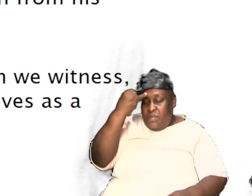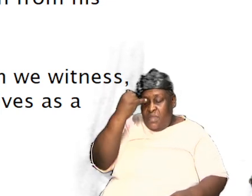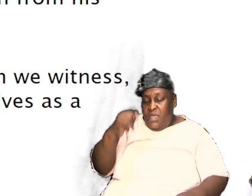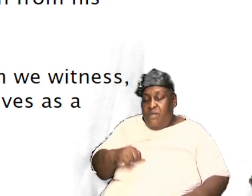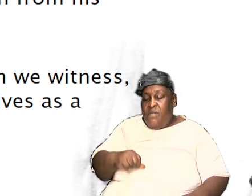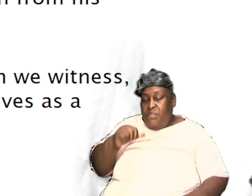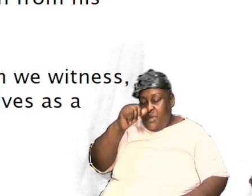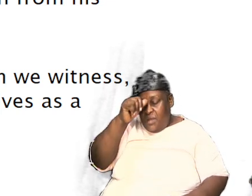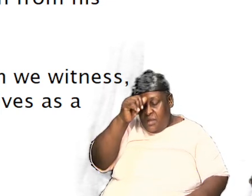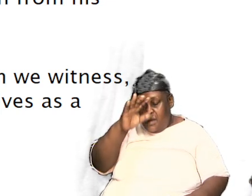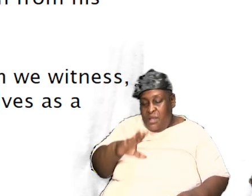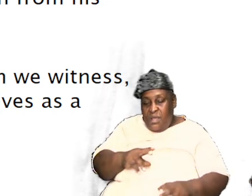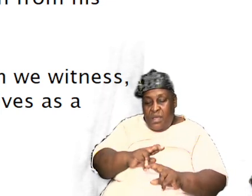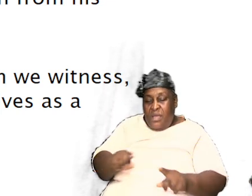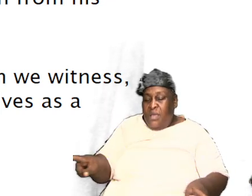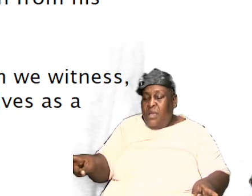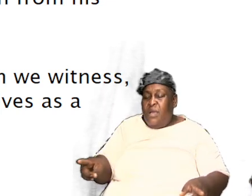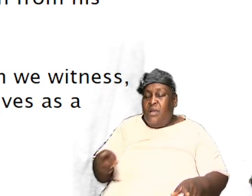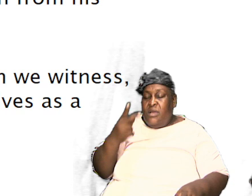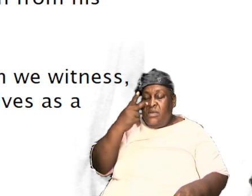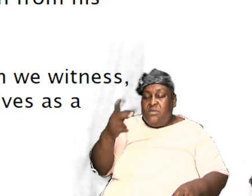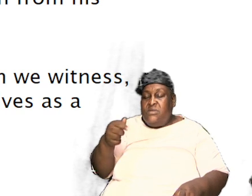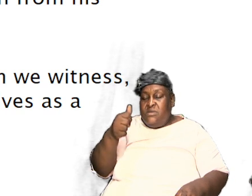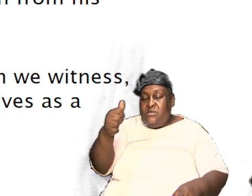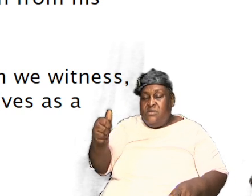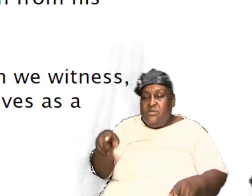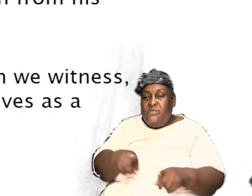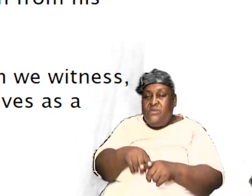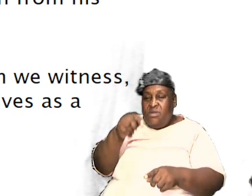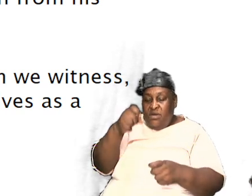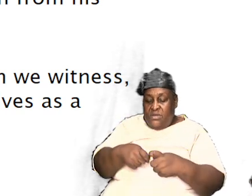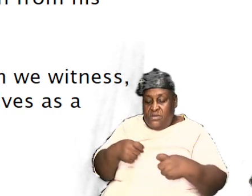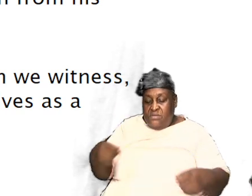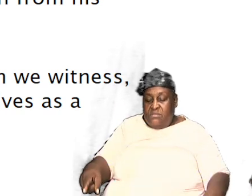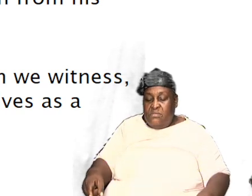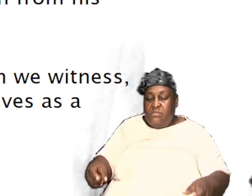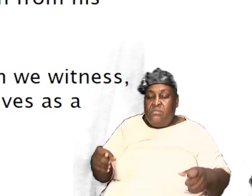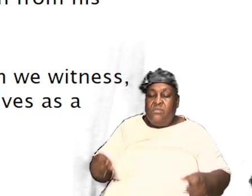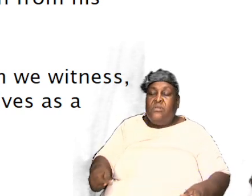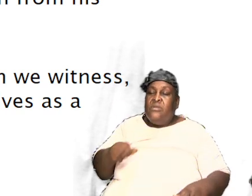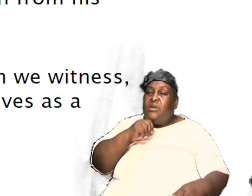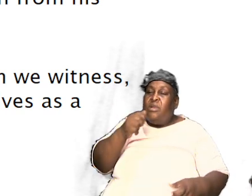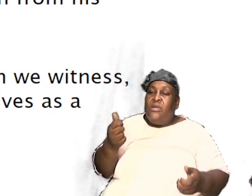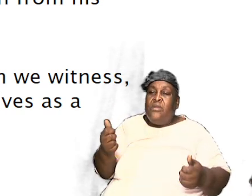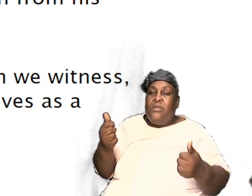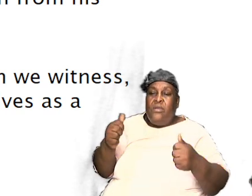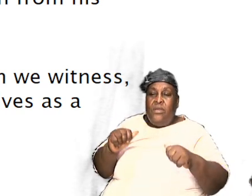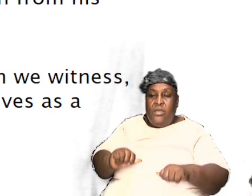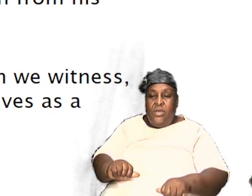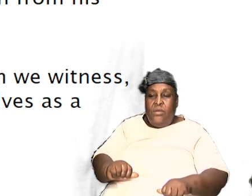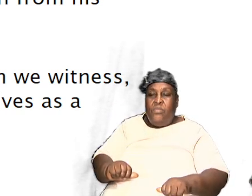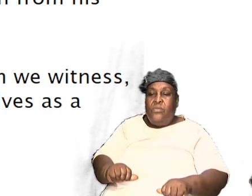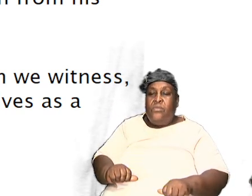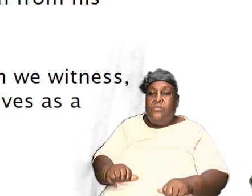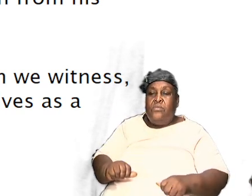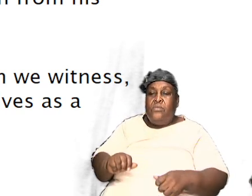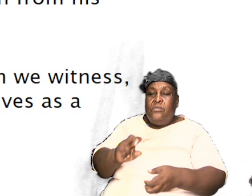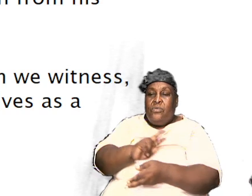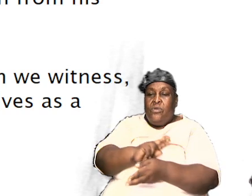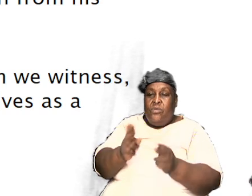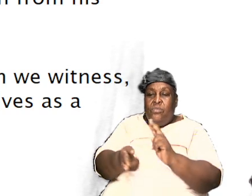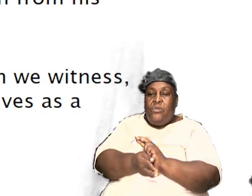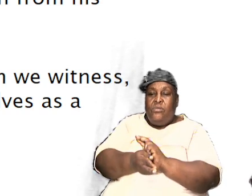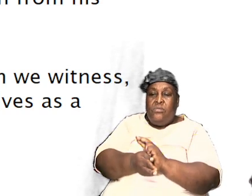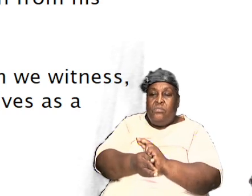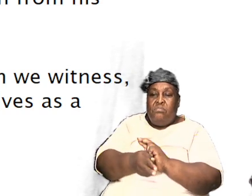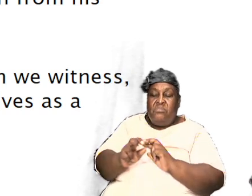see himself as a sinner, then he will not be willing to turn from the sin. And this is the challenge that we have when we